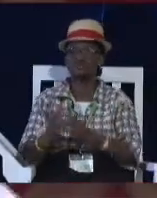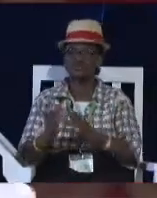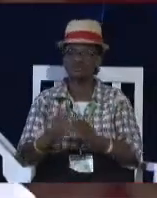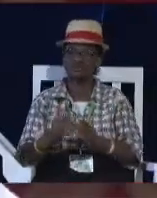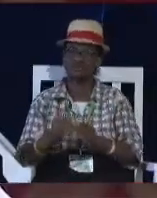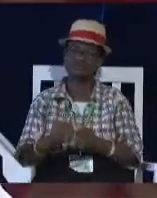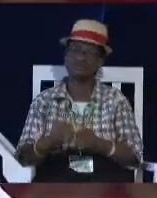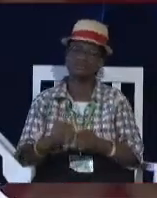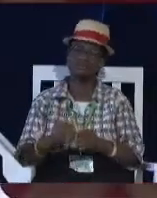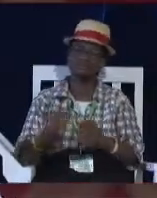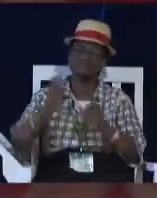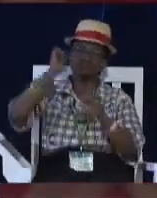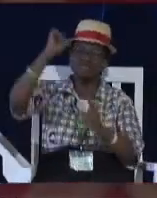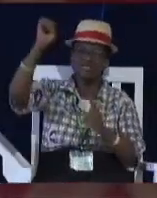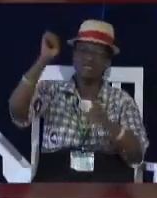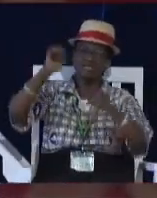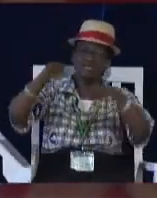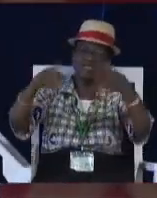He gave them,